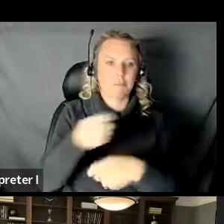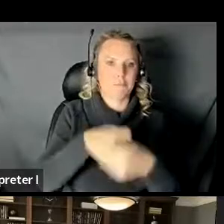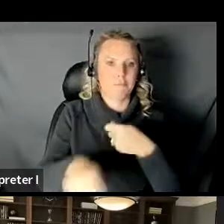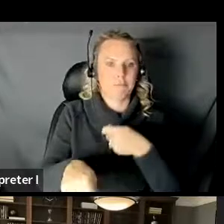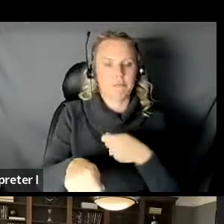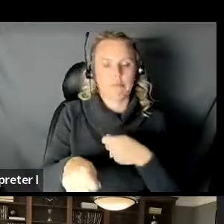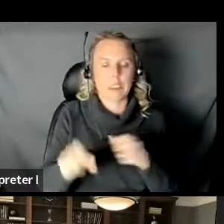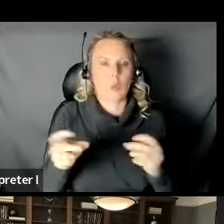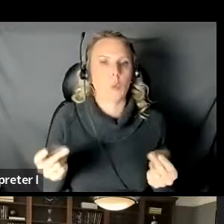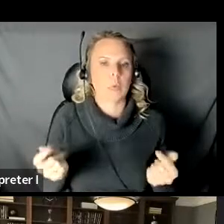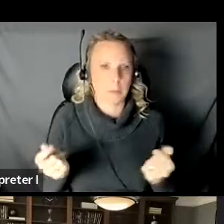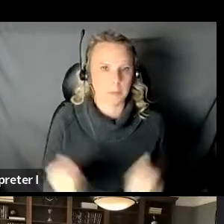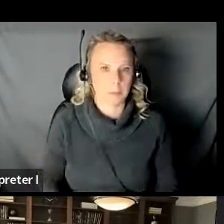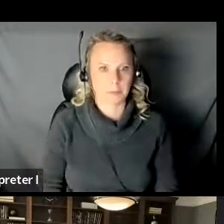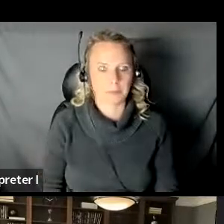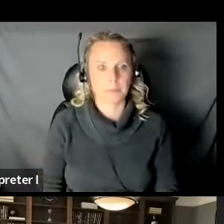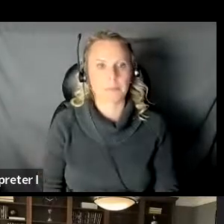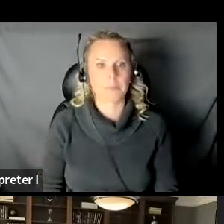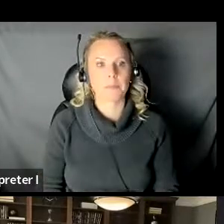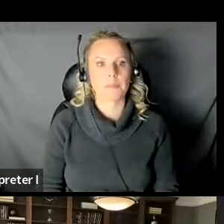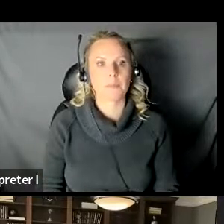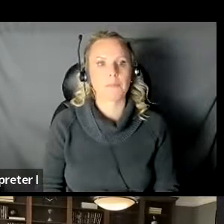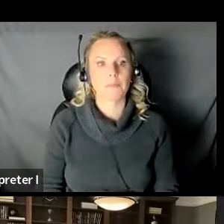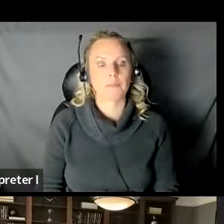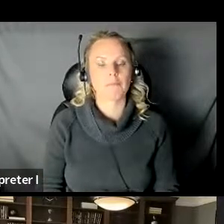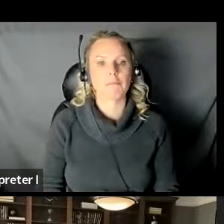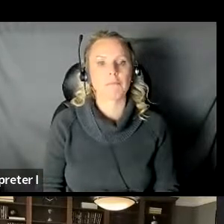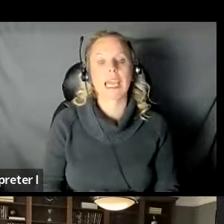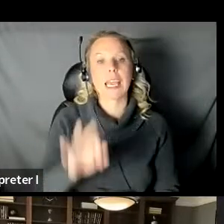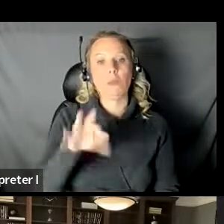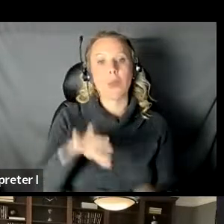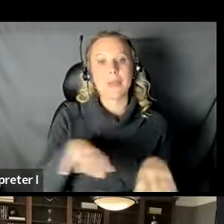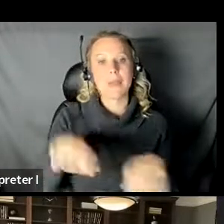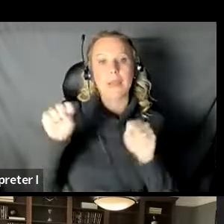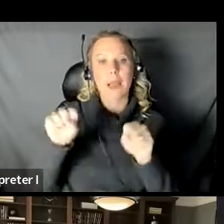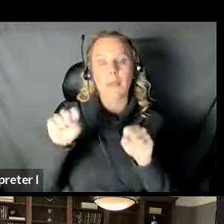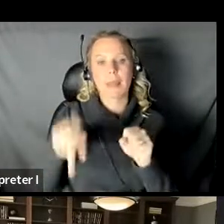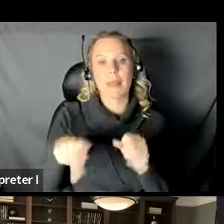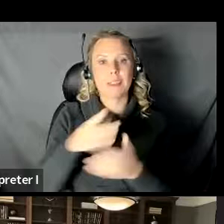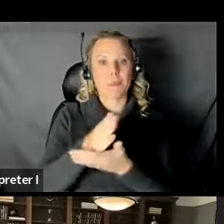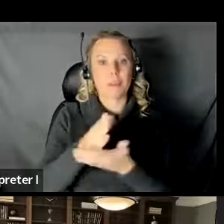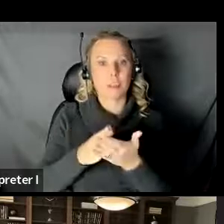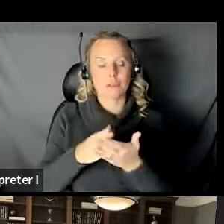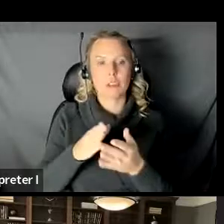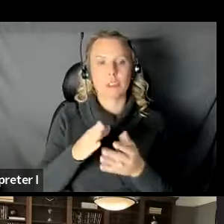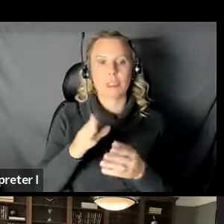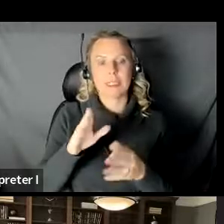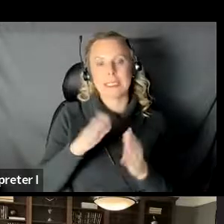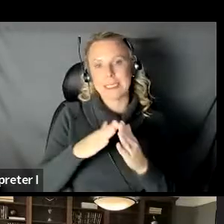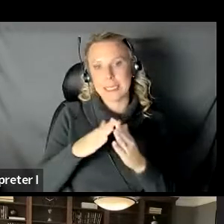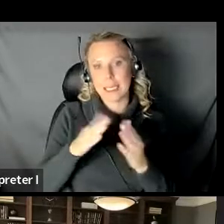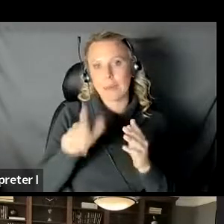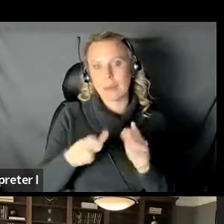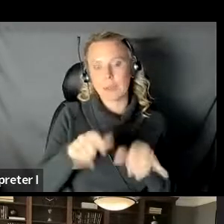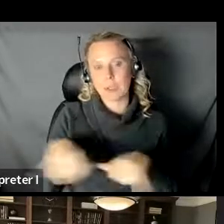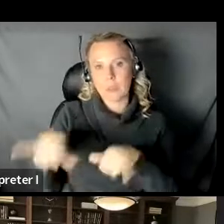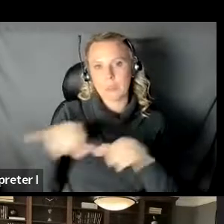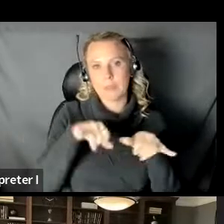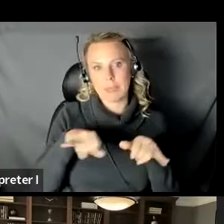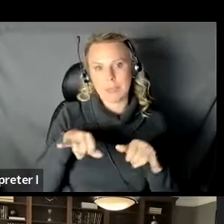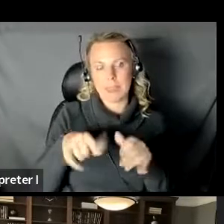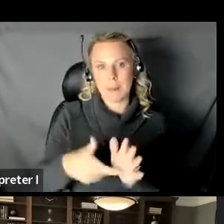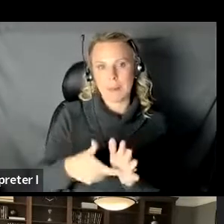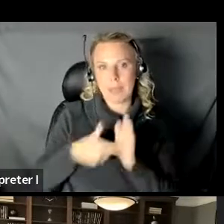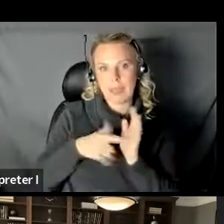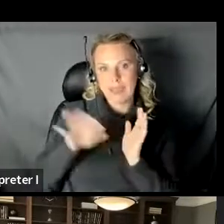filled. In adopting this provision of the code, the city must now be unified in demanding our federal